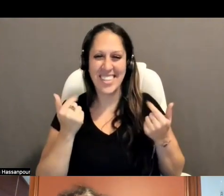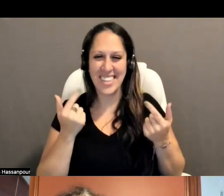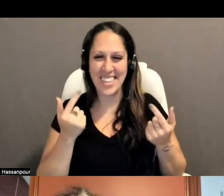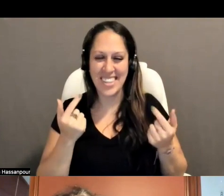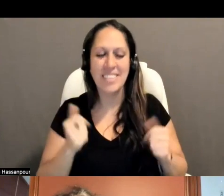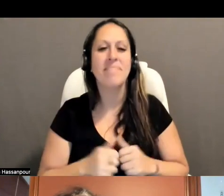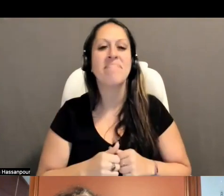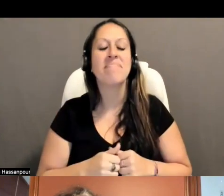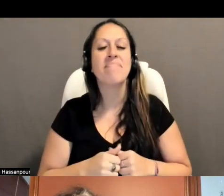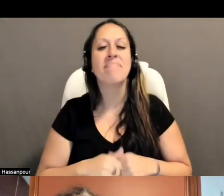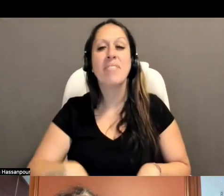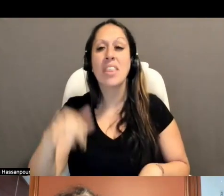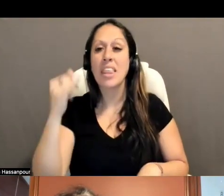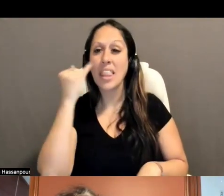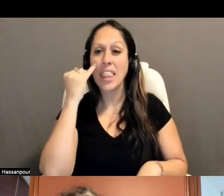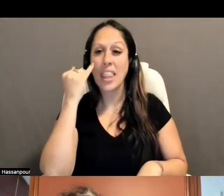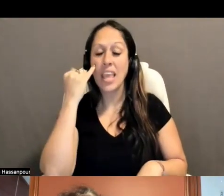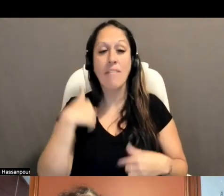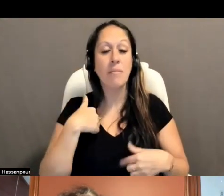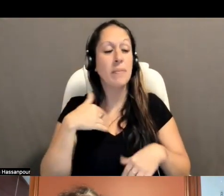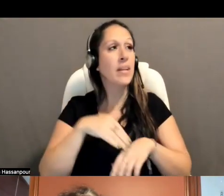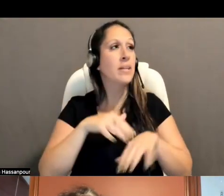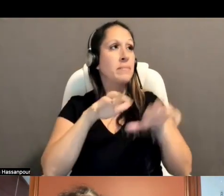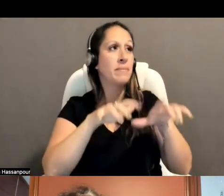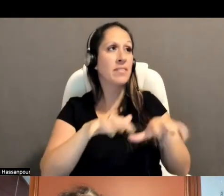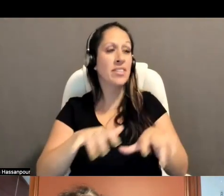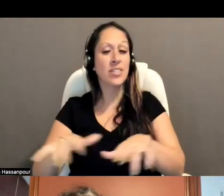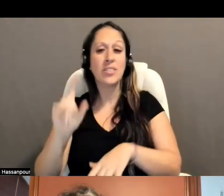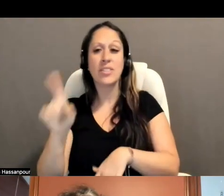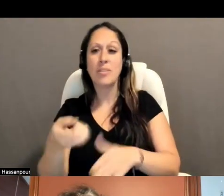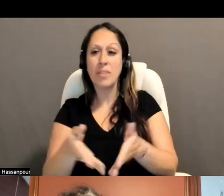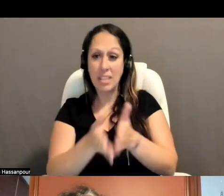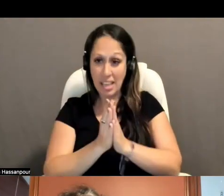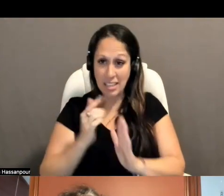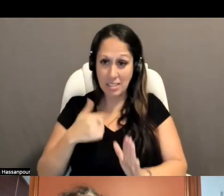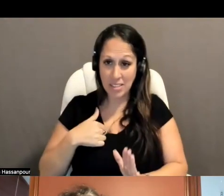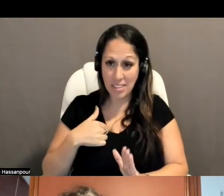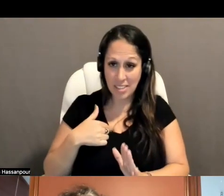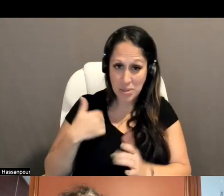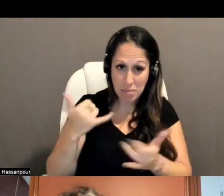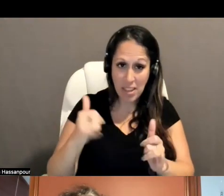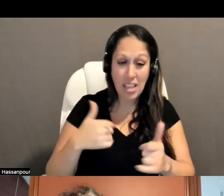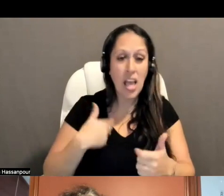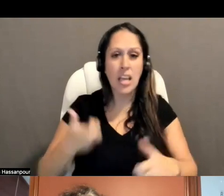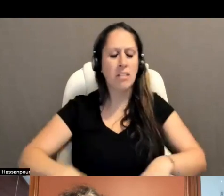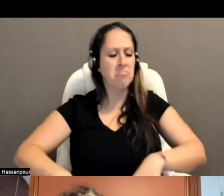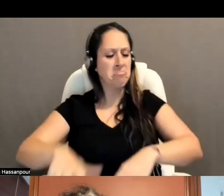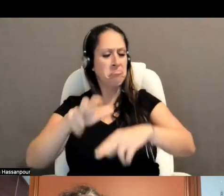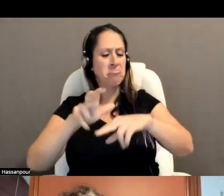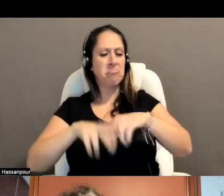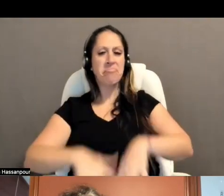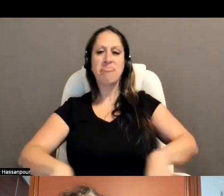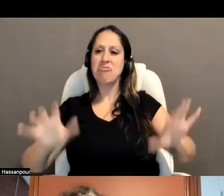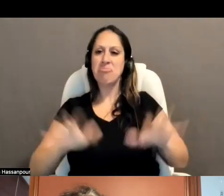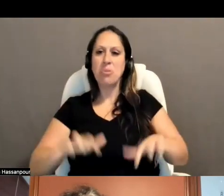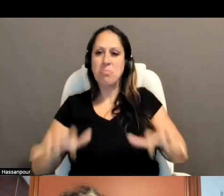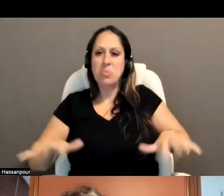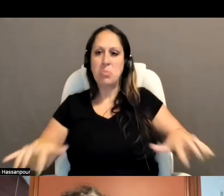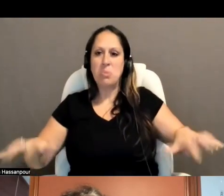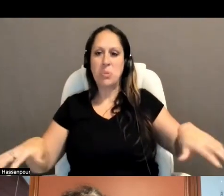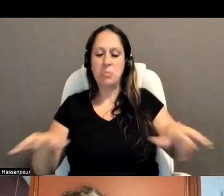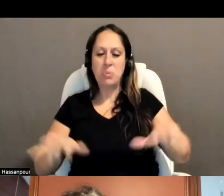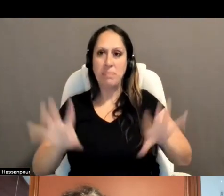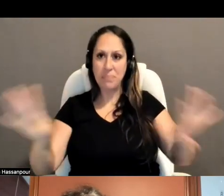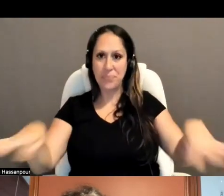So, if I'm at a piano and someone asks me to play, I can sit down and entertain everybody.